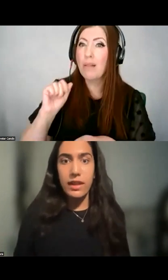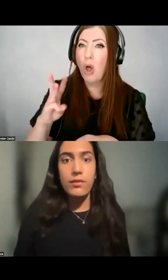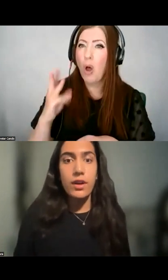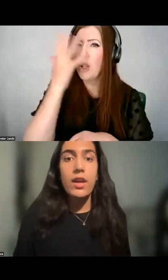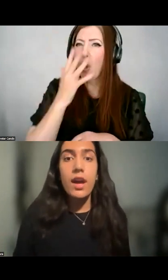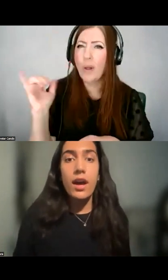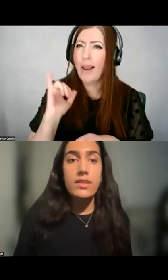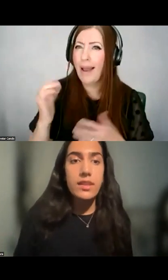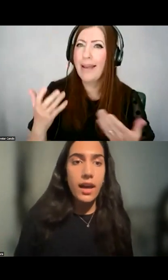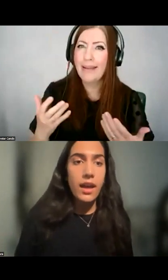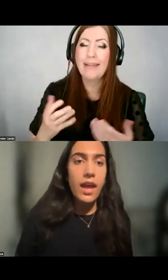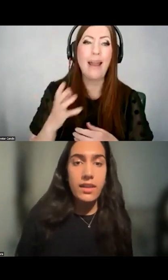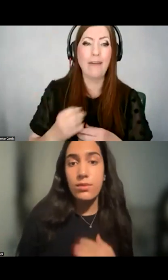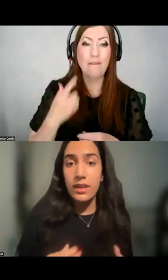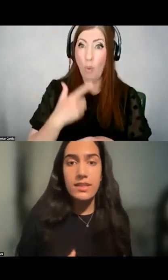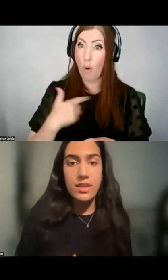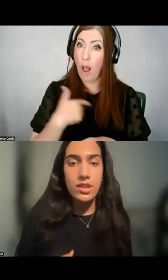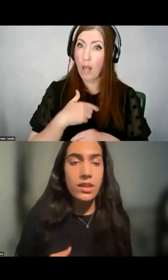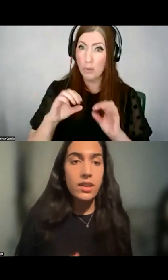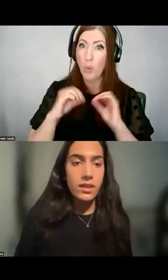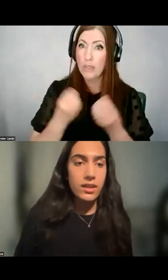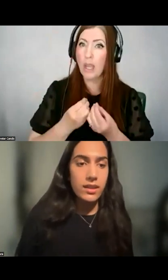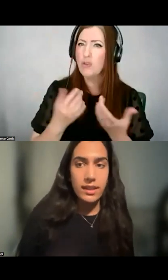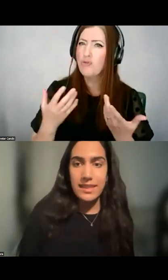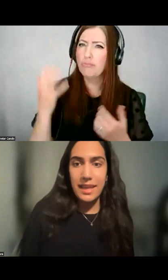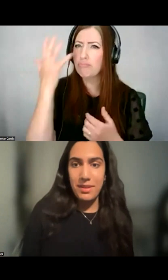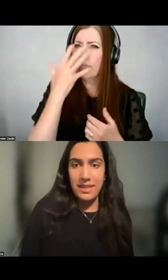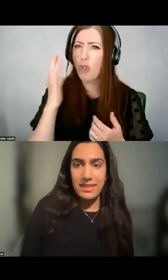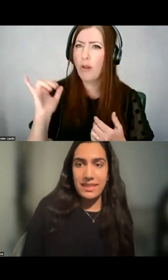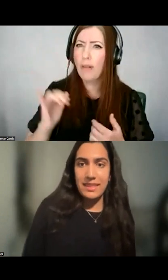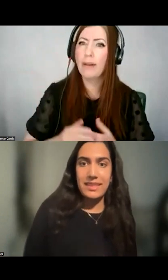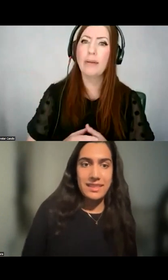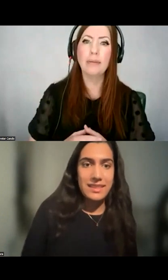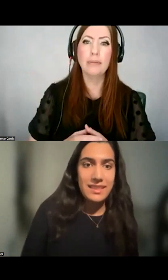that's looked like for us as an organization. Next slide.